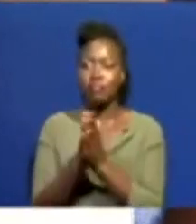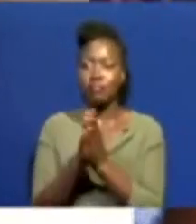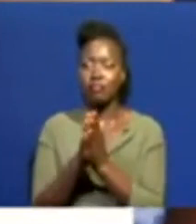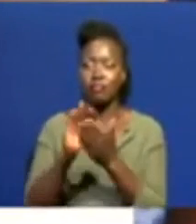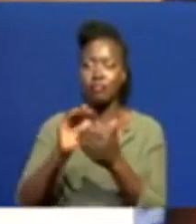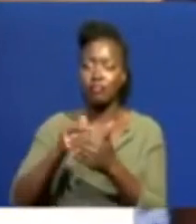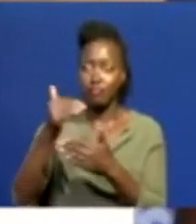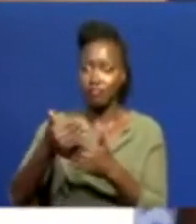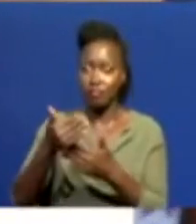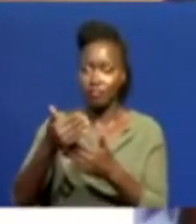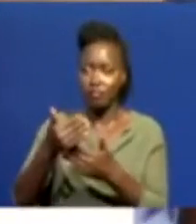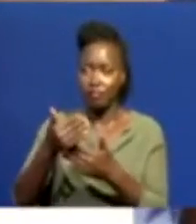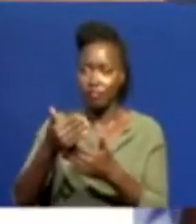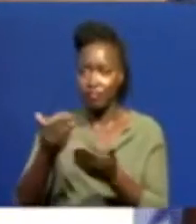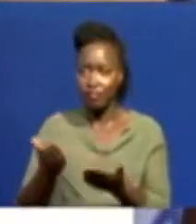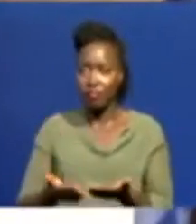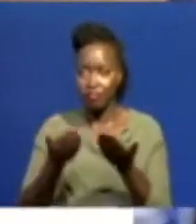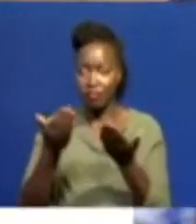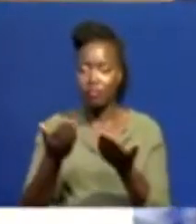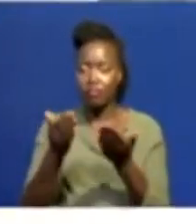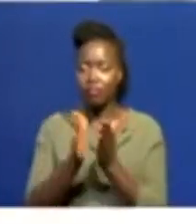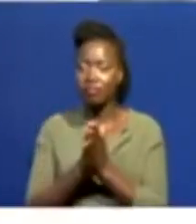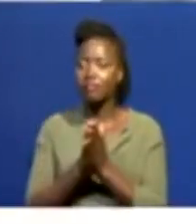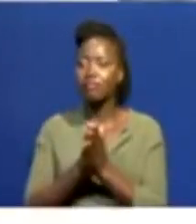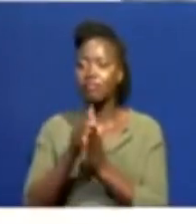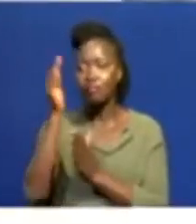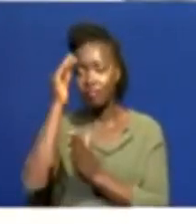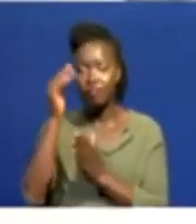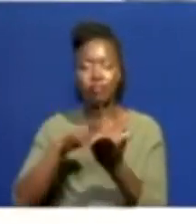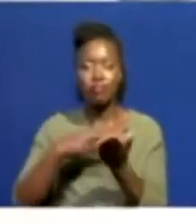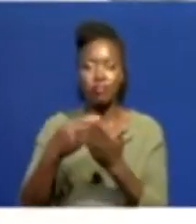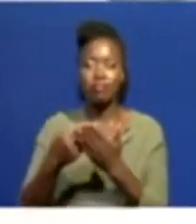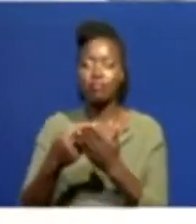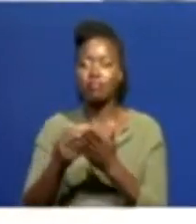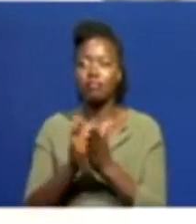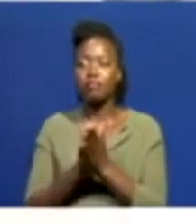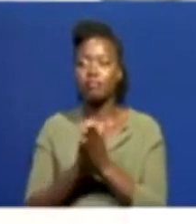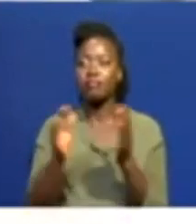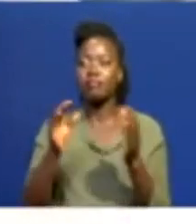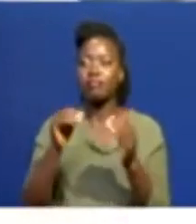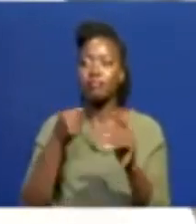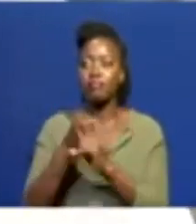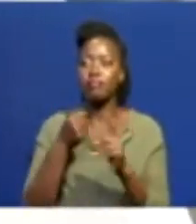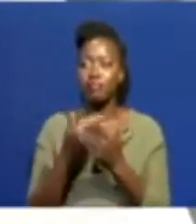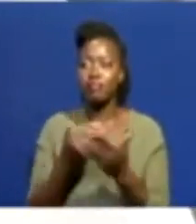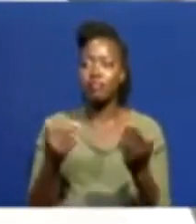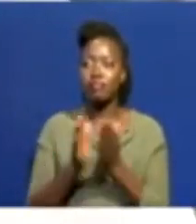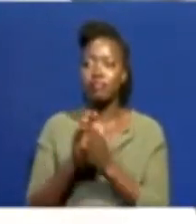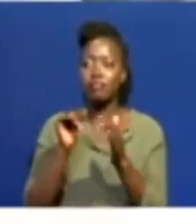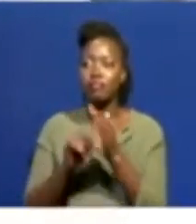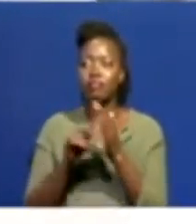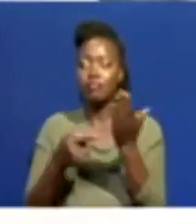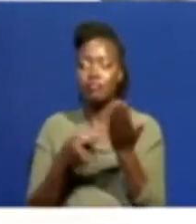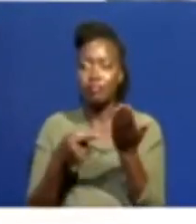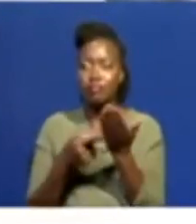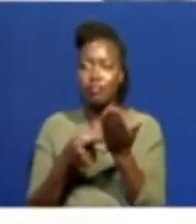that will enhance educational resources and promote digital literacy. It can make a greater impact to these kids and having access to